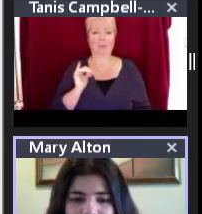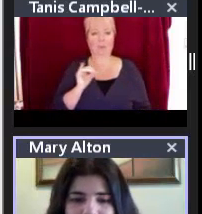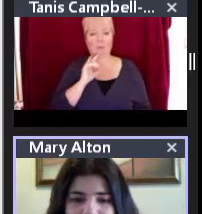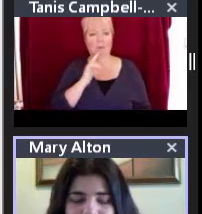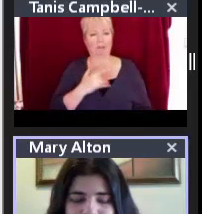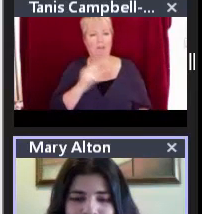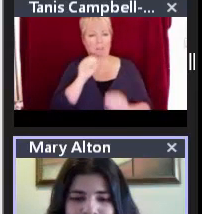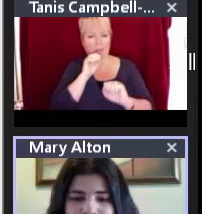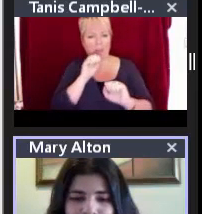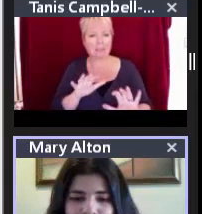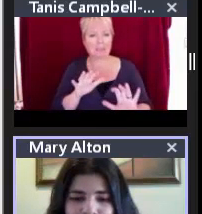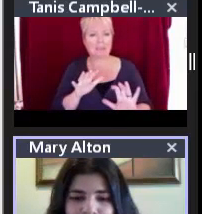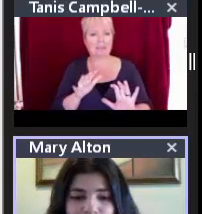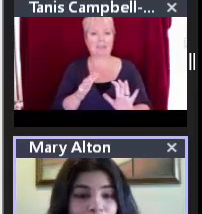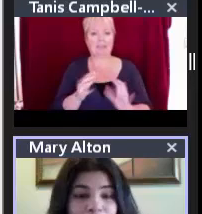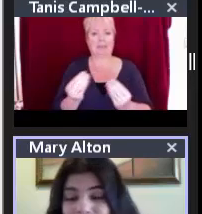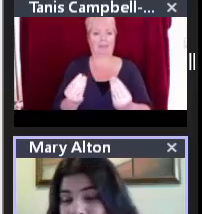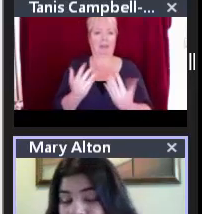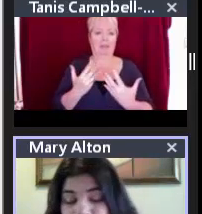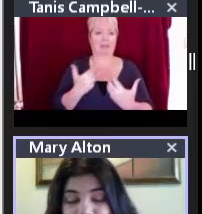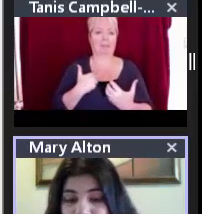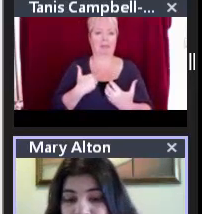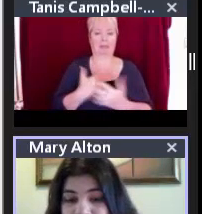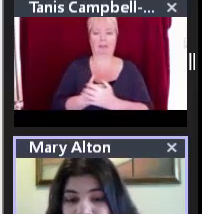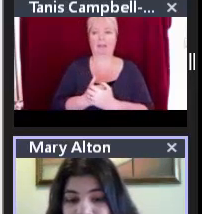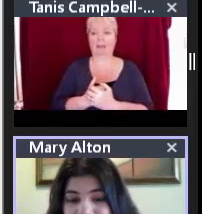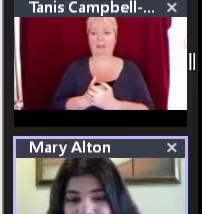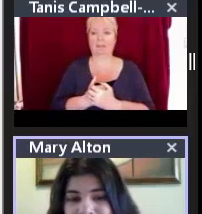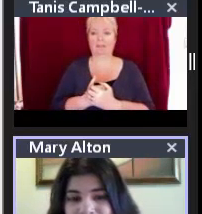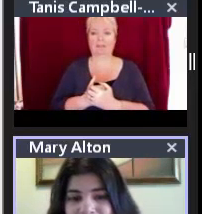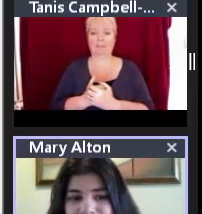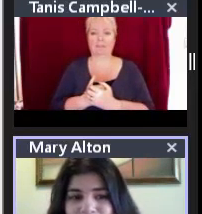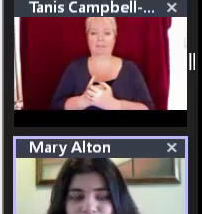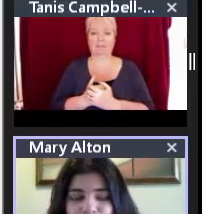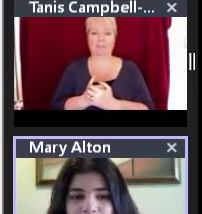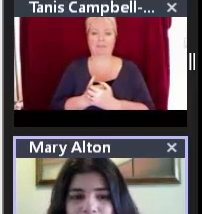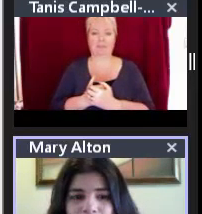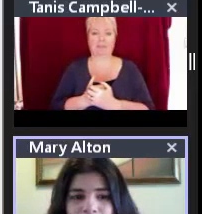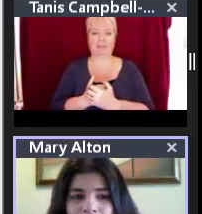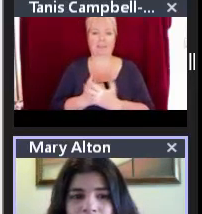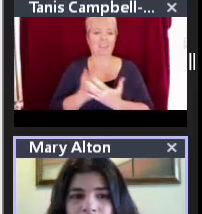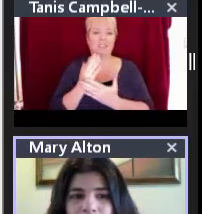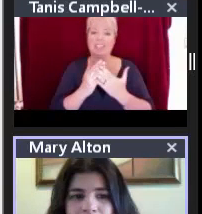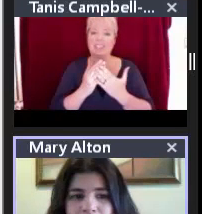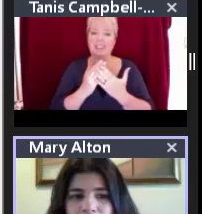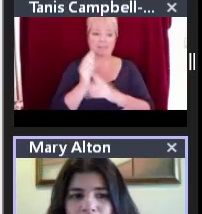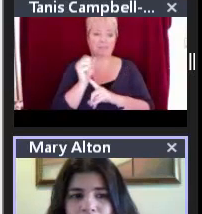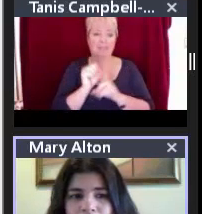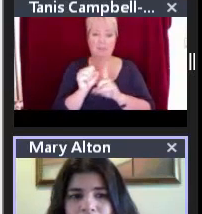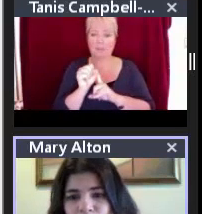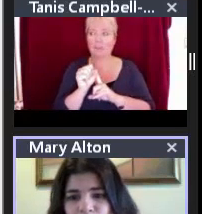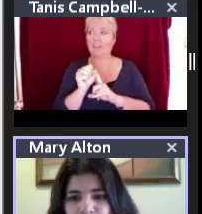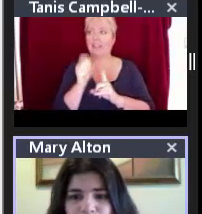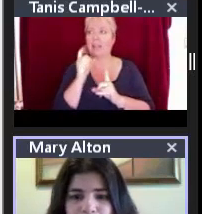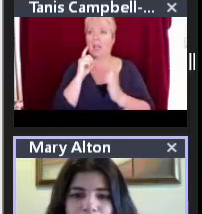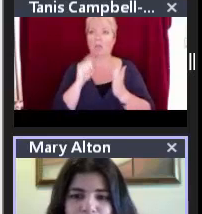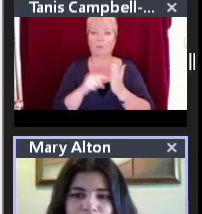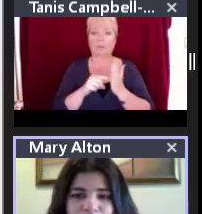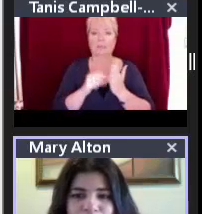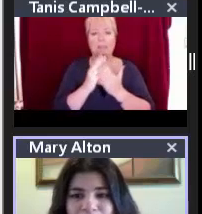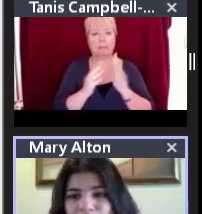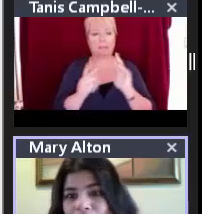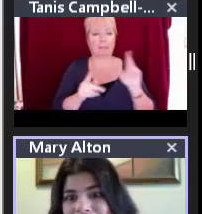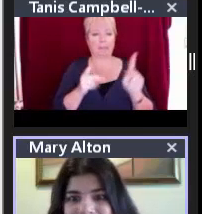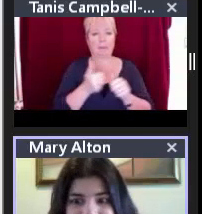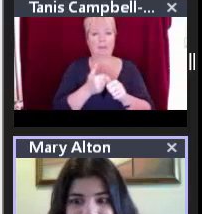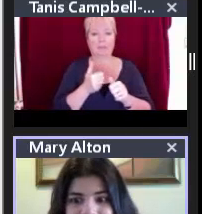that people are facing. In particularly cases where there are individuals that maybe